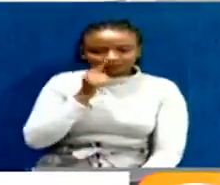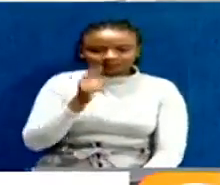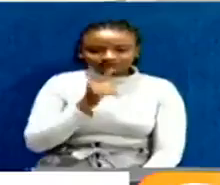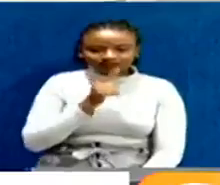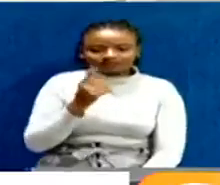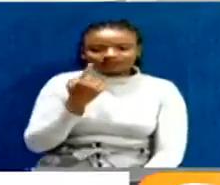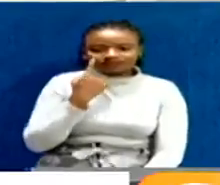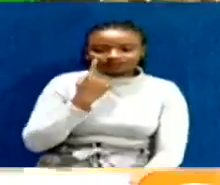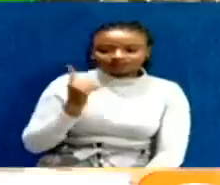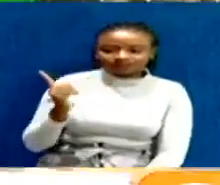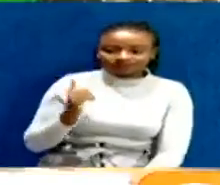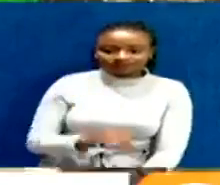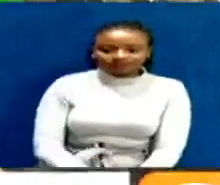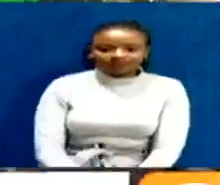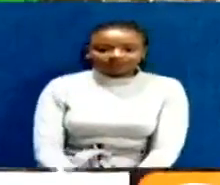disease.